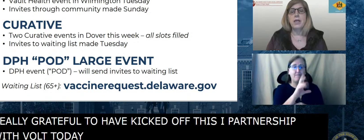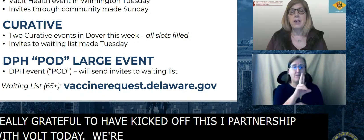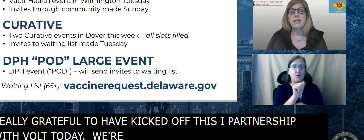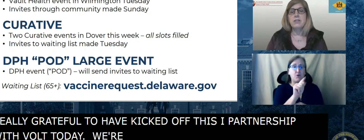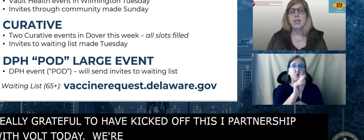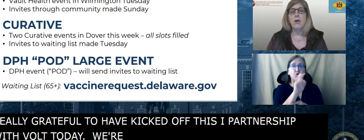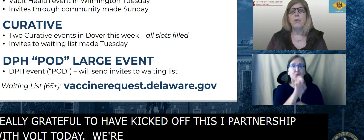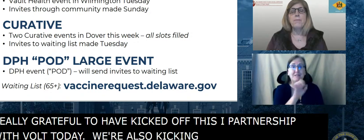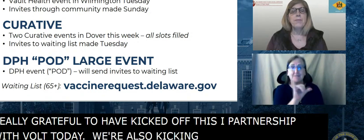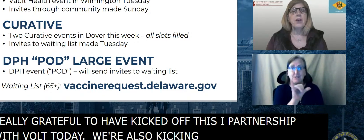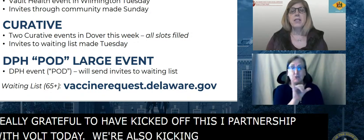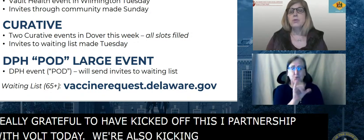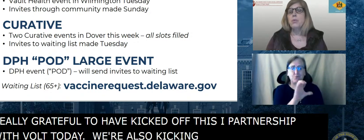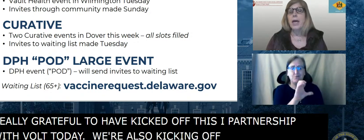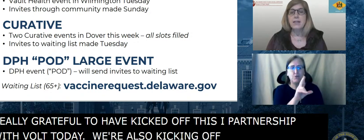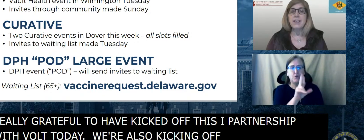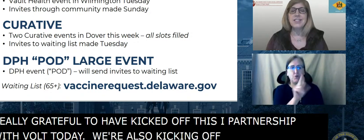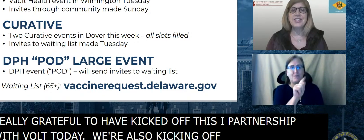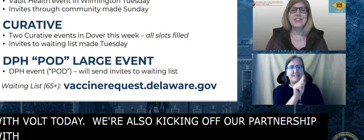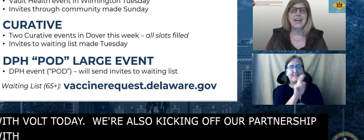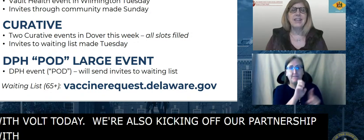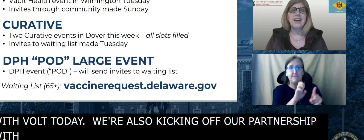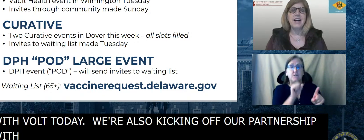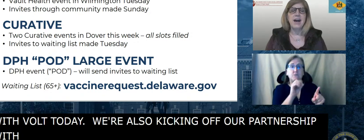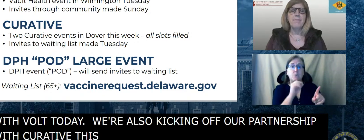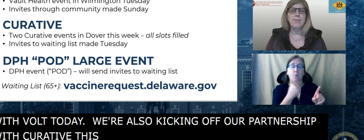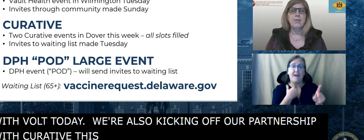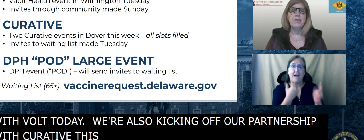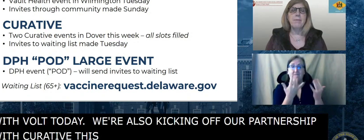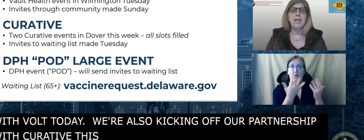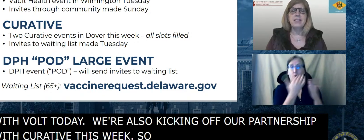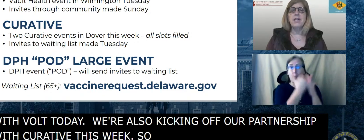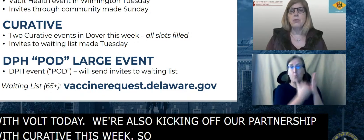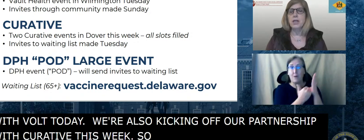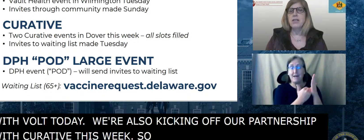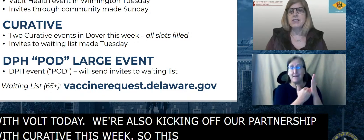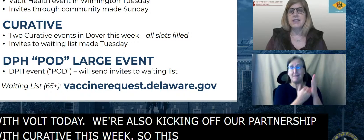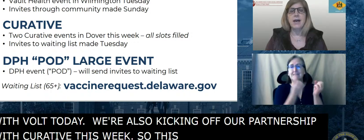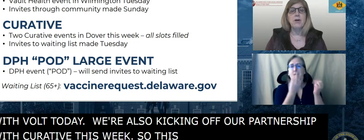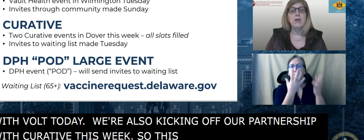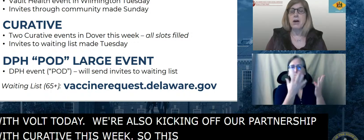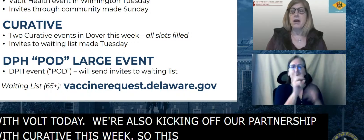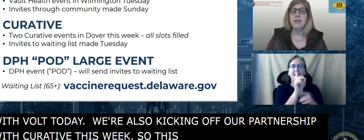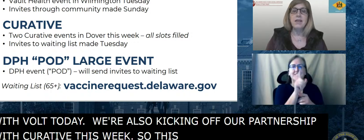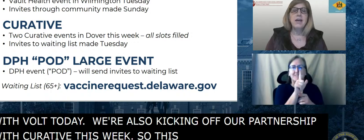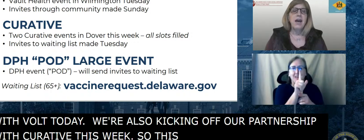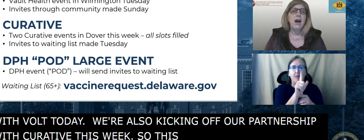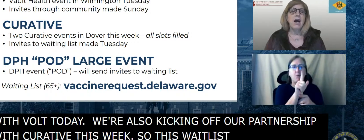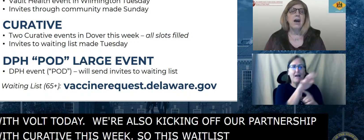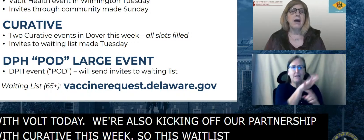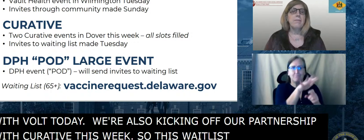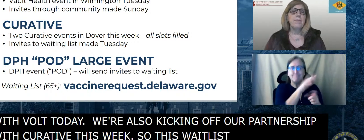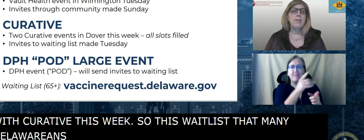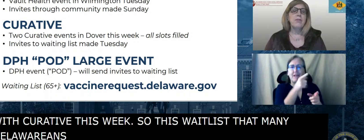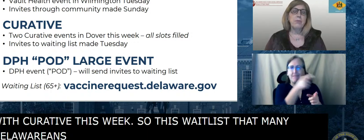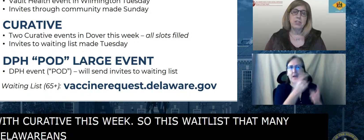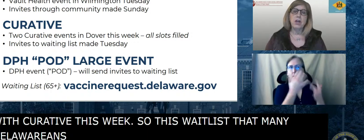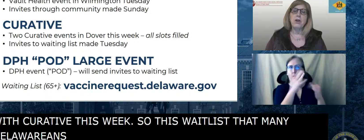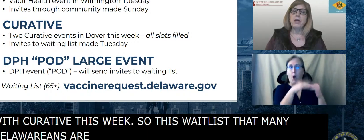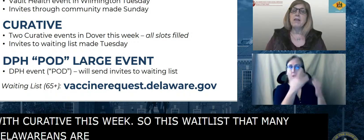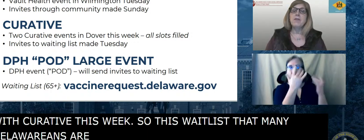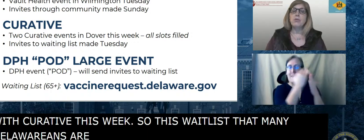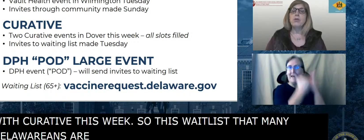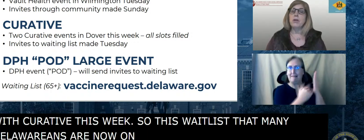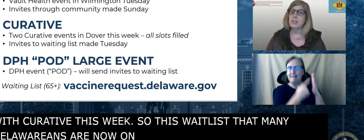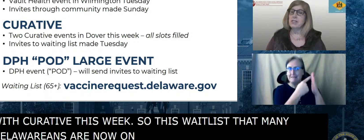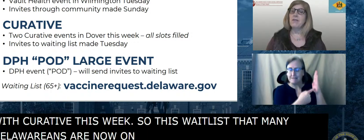this week. So this wait list that many Delawareans now are on, which